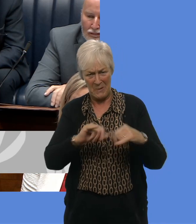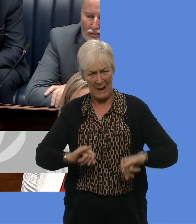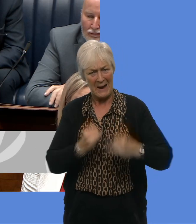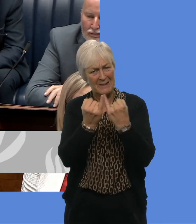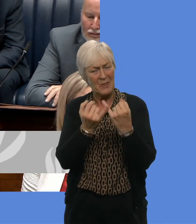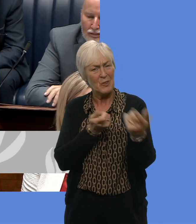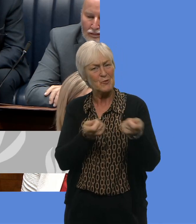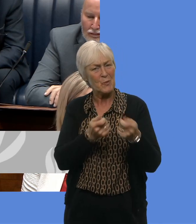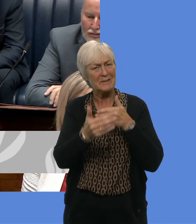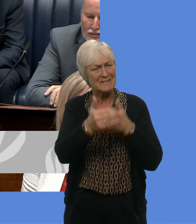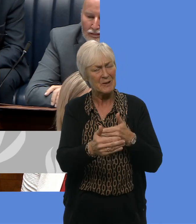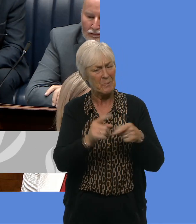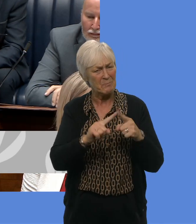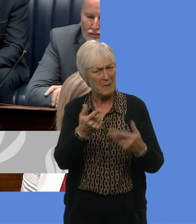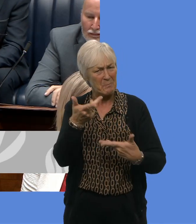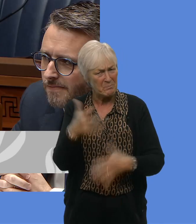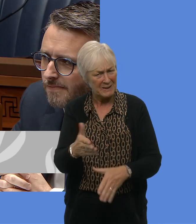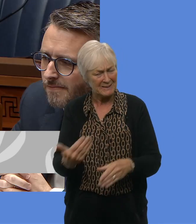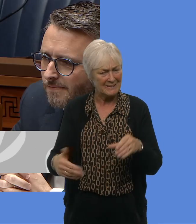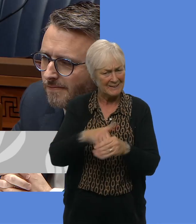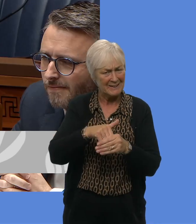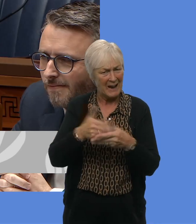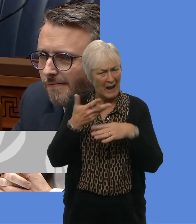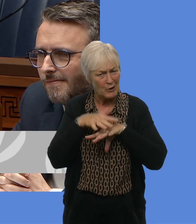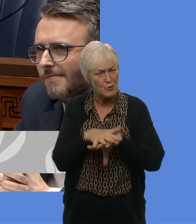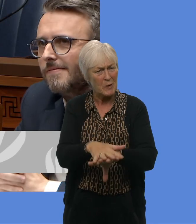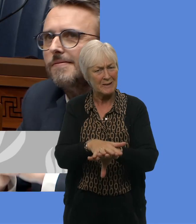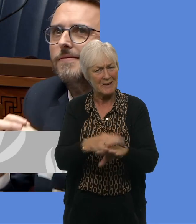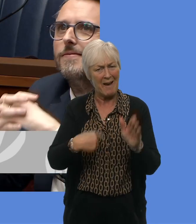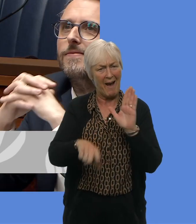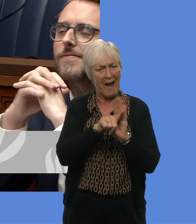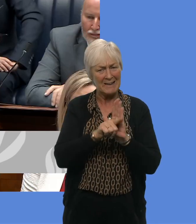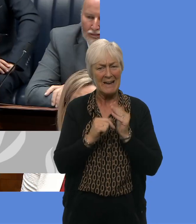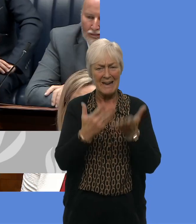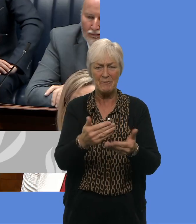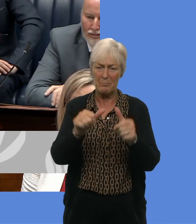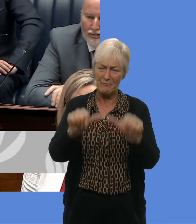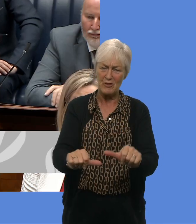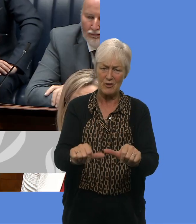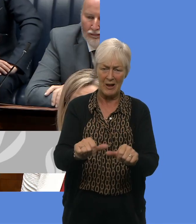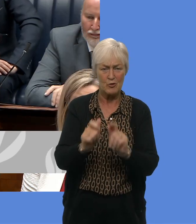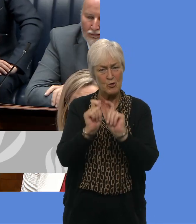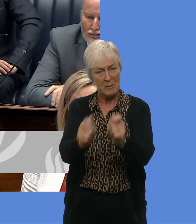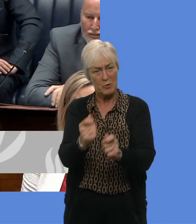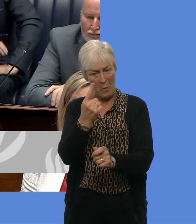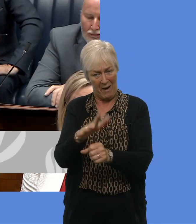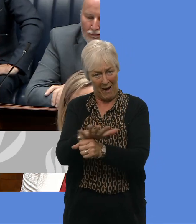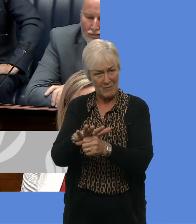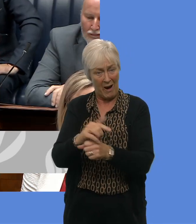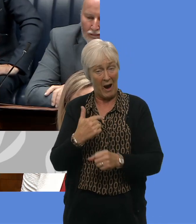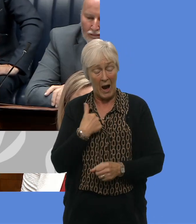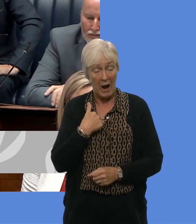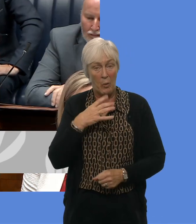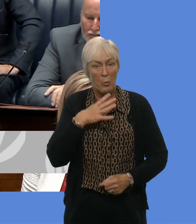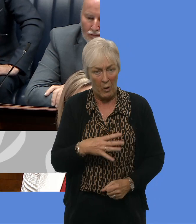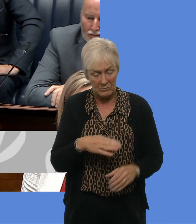sector, but they brought through an Integrated Education Act to give preferential treatment to one sector. What I am after is equity